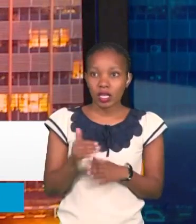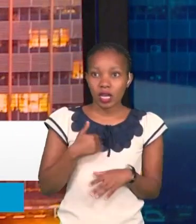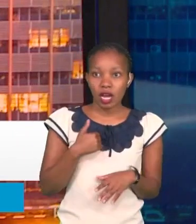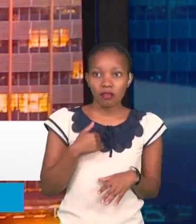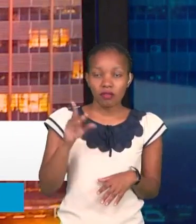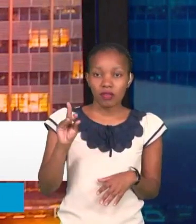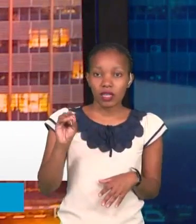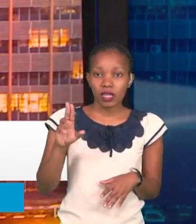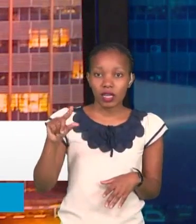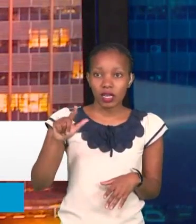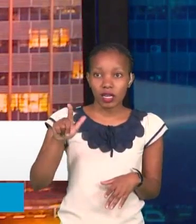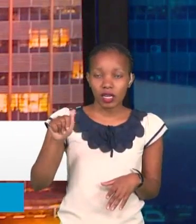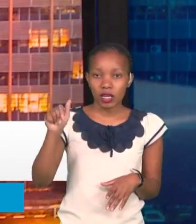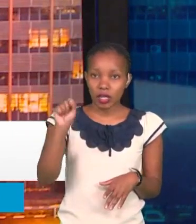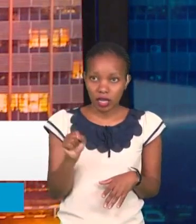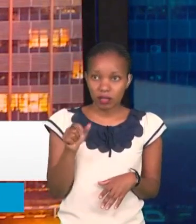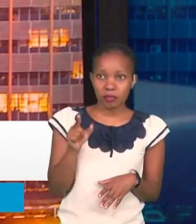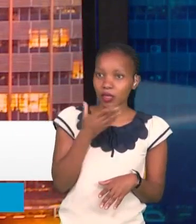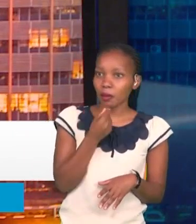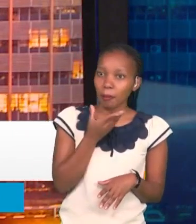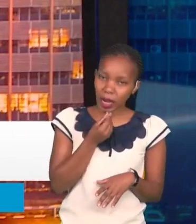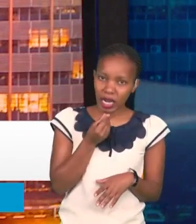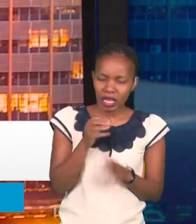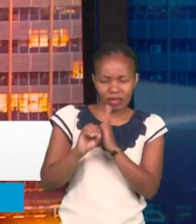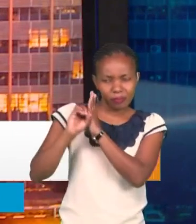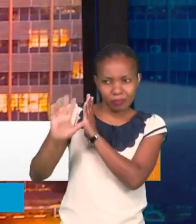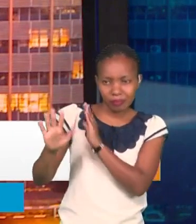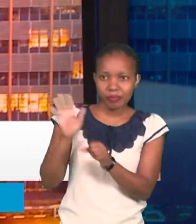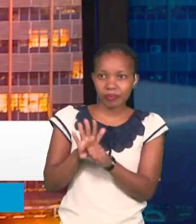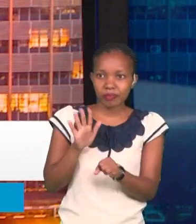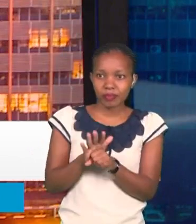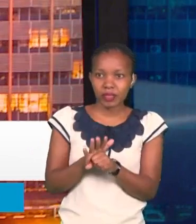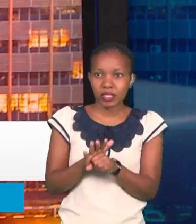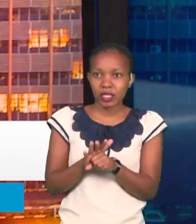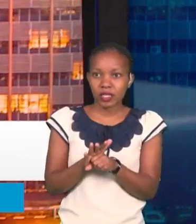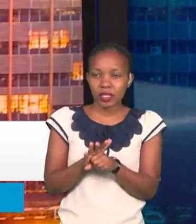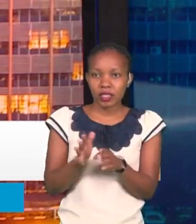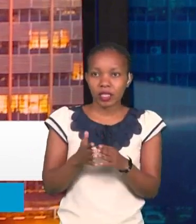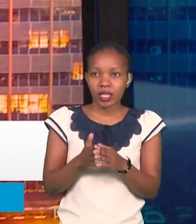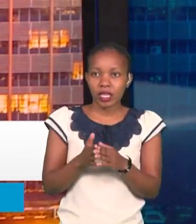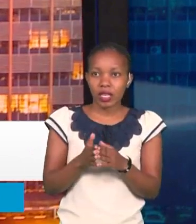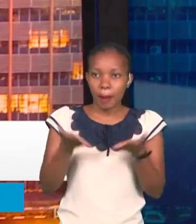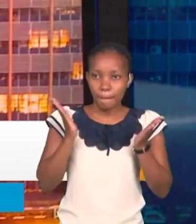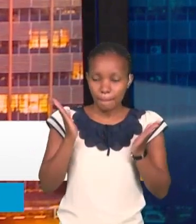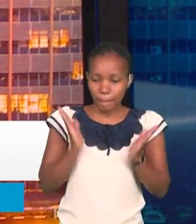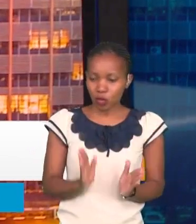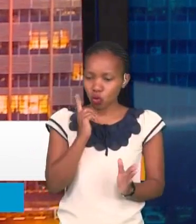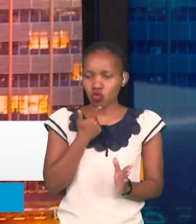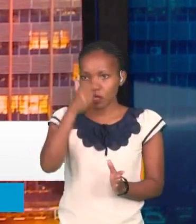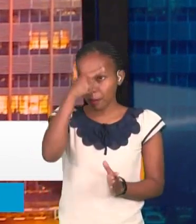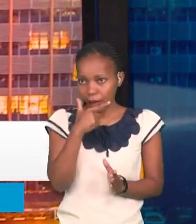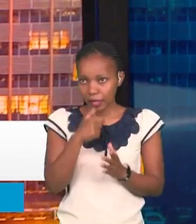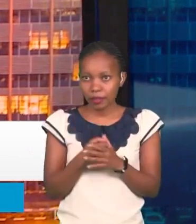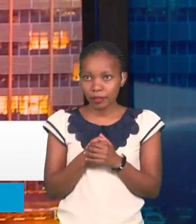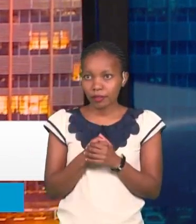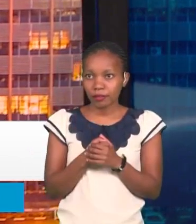Sidialo. Mm-hmm. If you've heard him, he's a national figure. Mm-hmm. He's a Paralympic. Yes. He's a PWP. Mm-hmm. He lost his sight during yes.